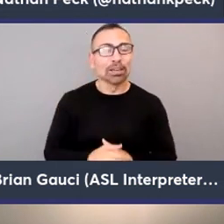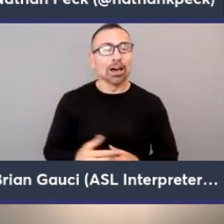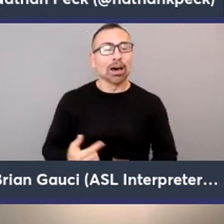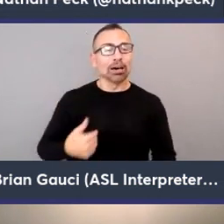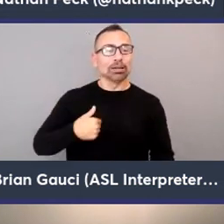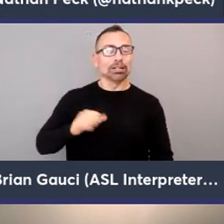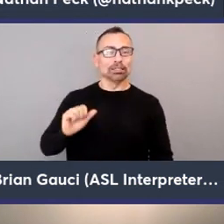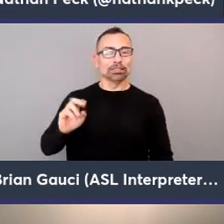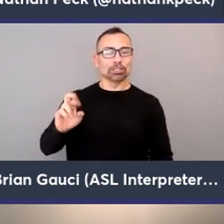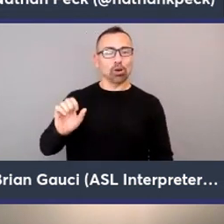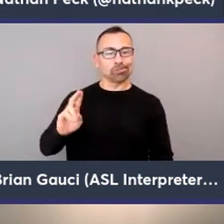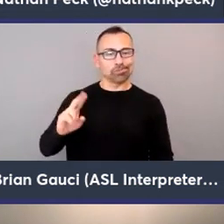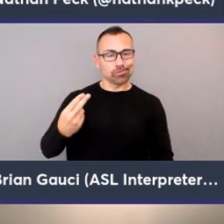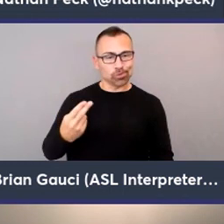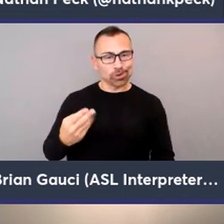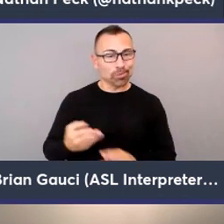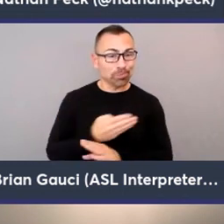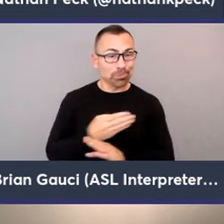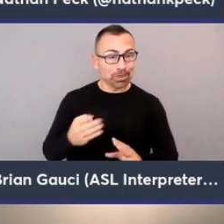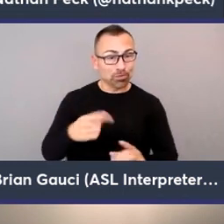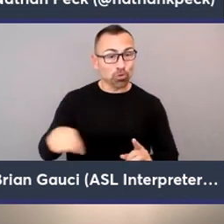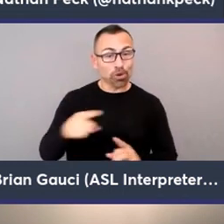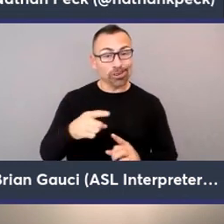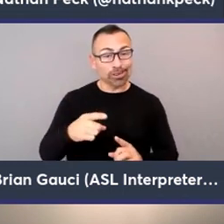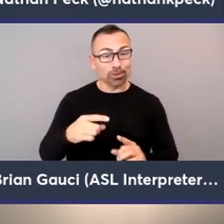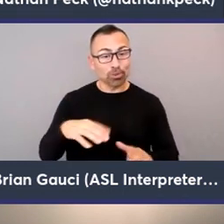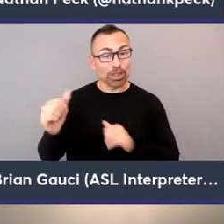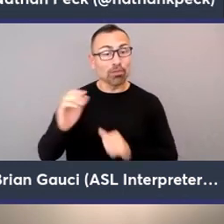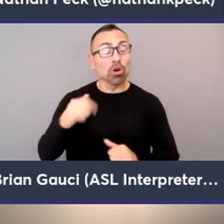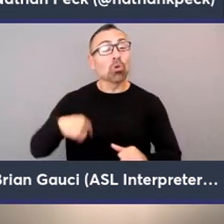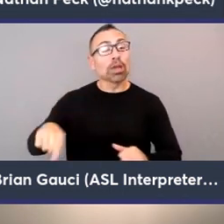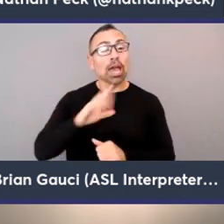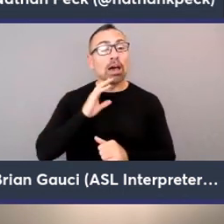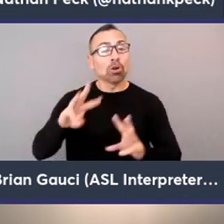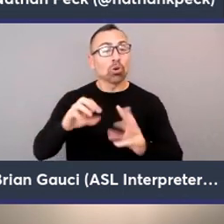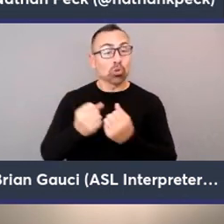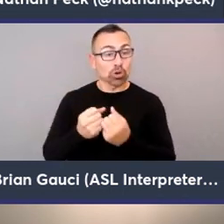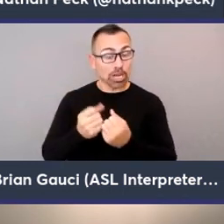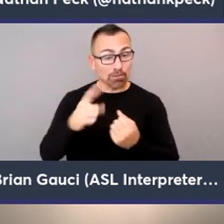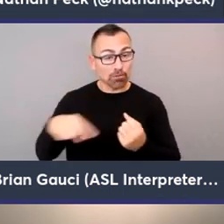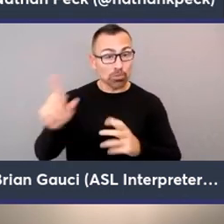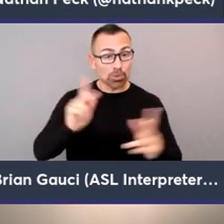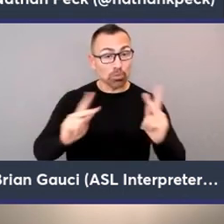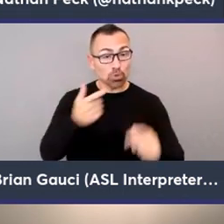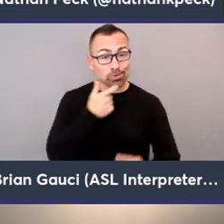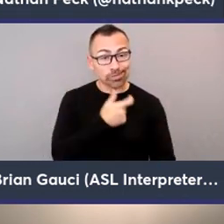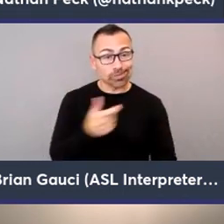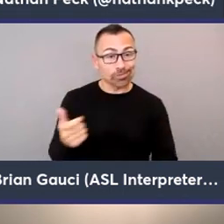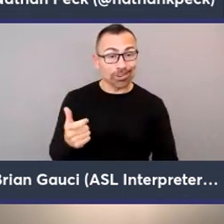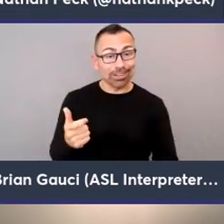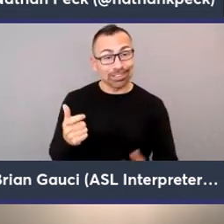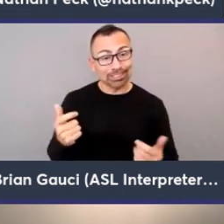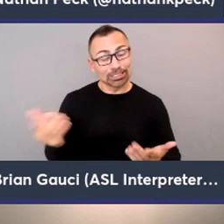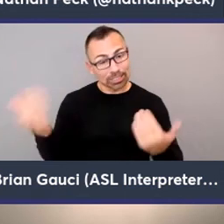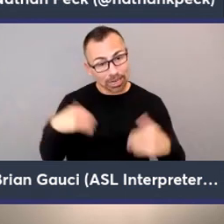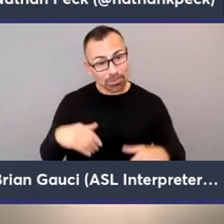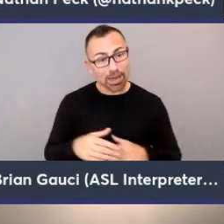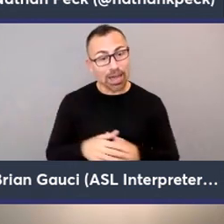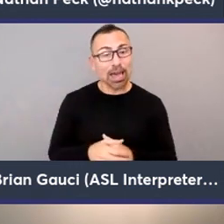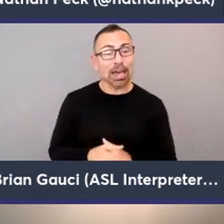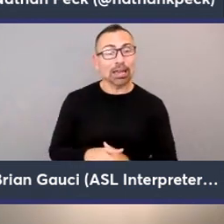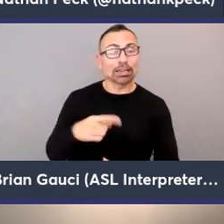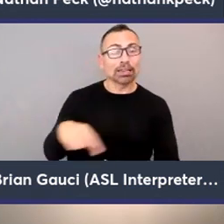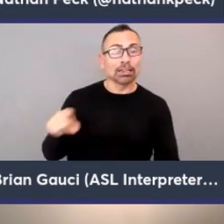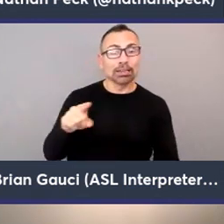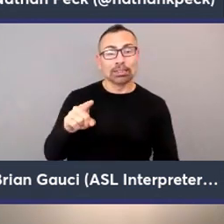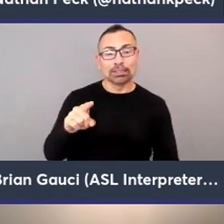would like to highlight Vikram is having a workshop at reInvent. So, folks who are watching, feel free to drop by at AIM 401. It's